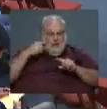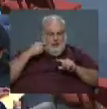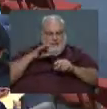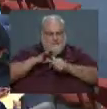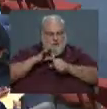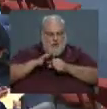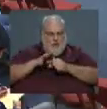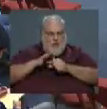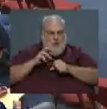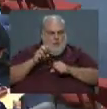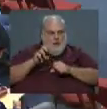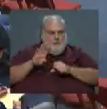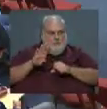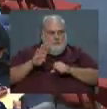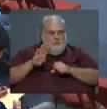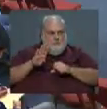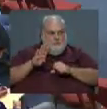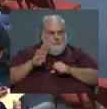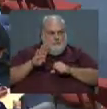No. Vice Mayor Webb?